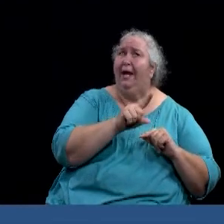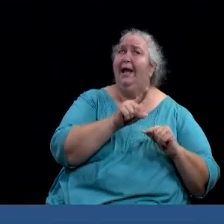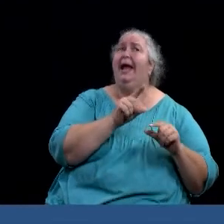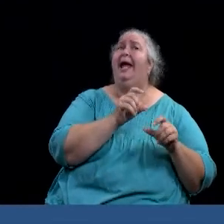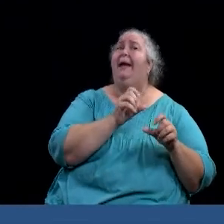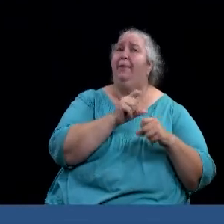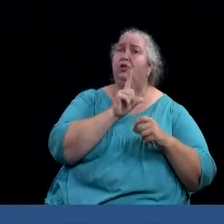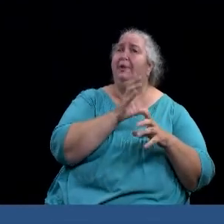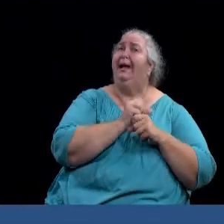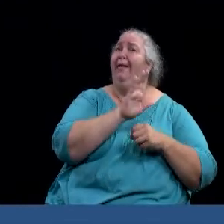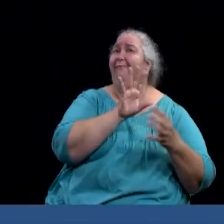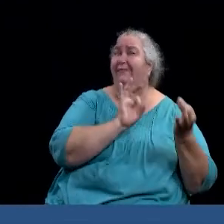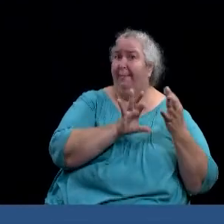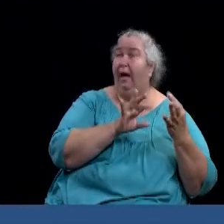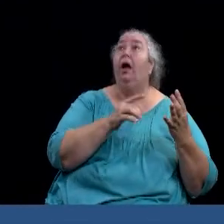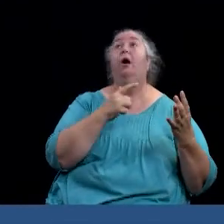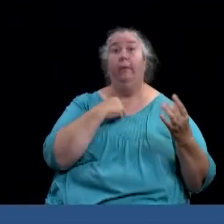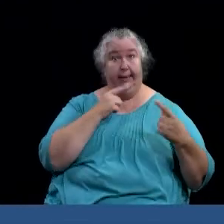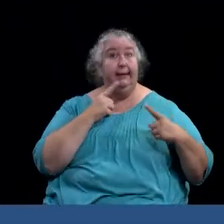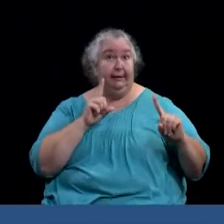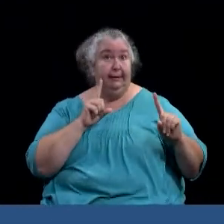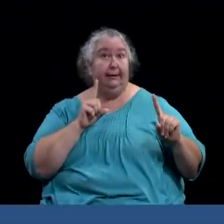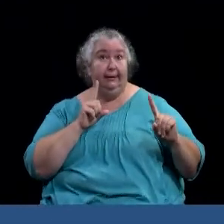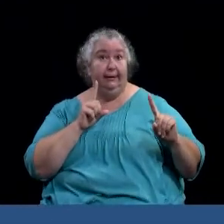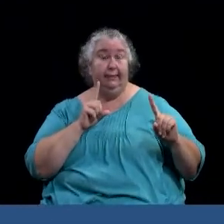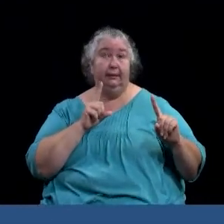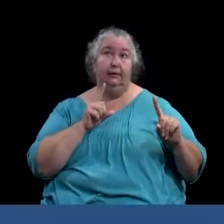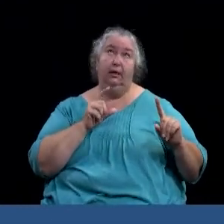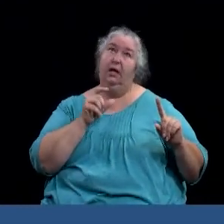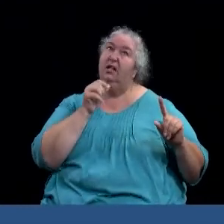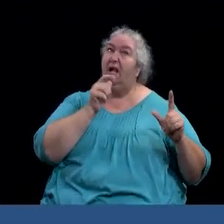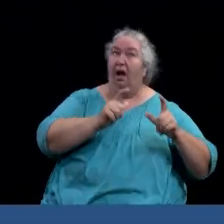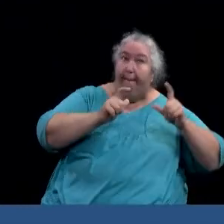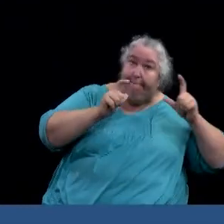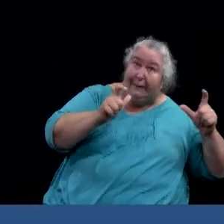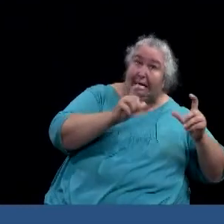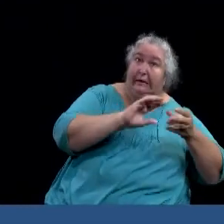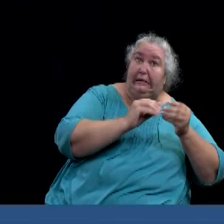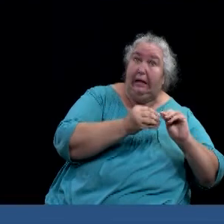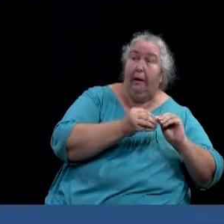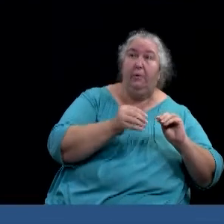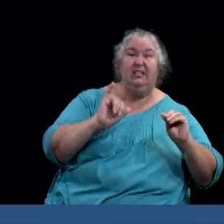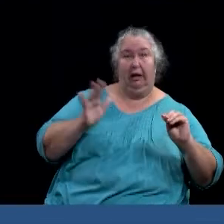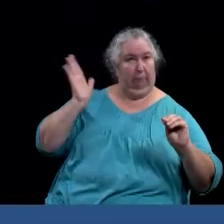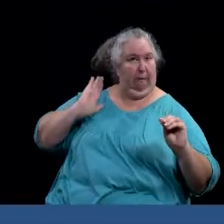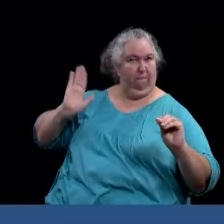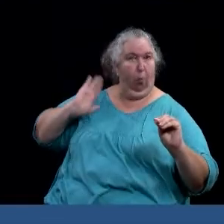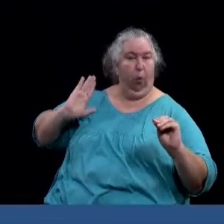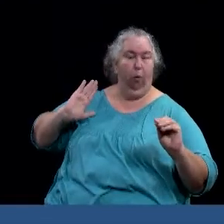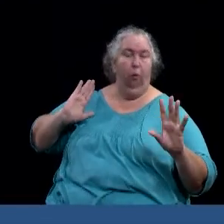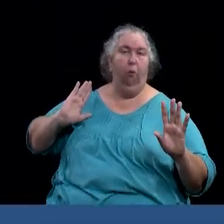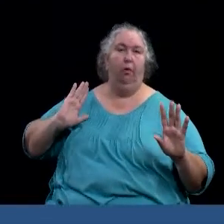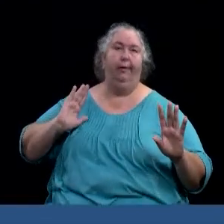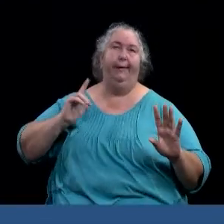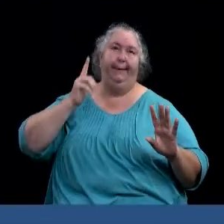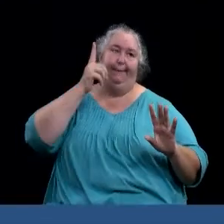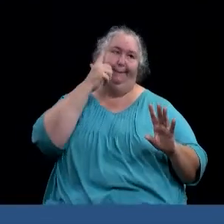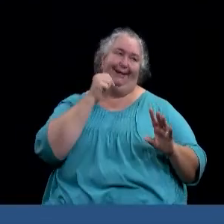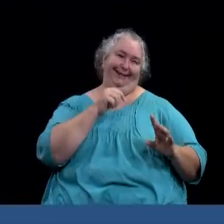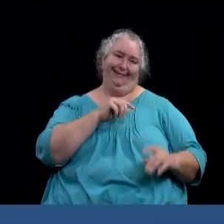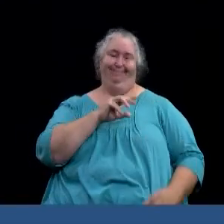as big a number as we had in the past because of the 6-foot rules, but